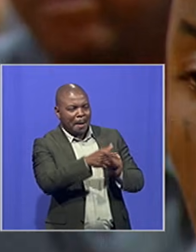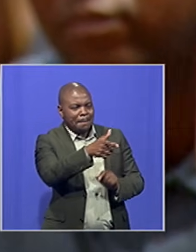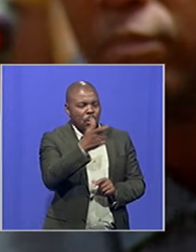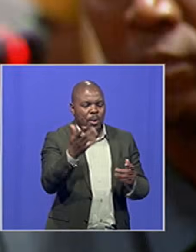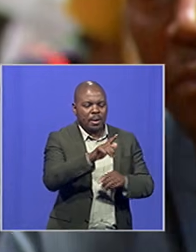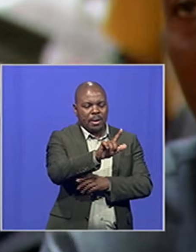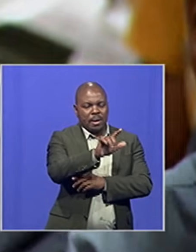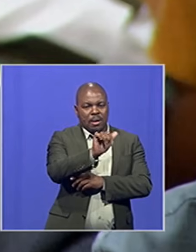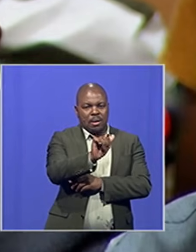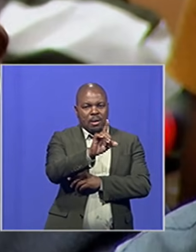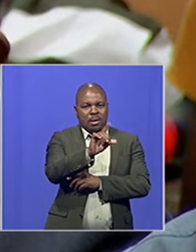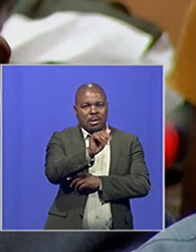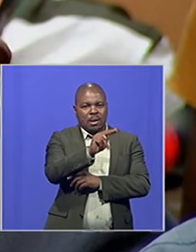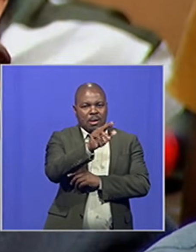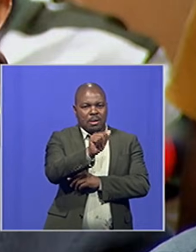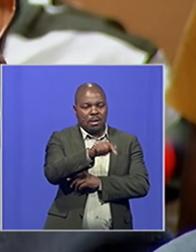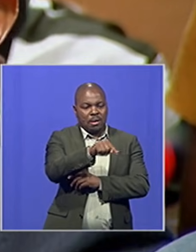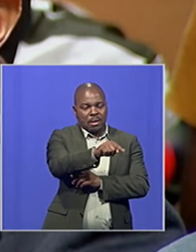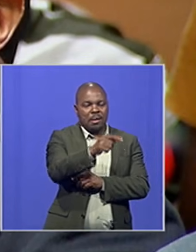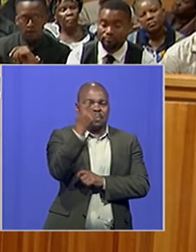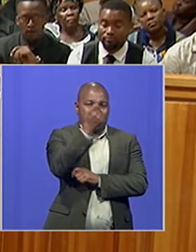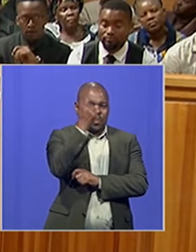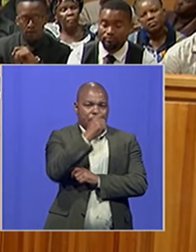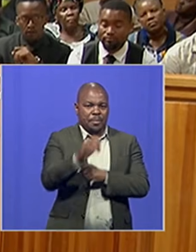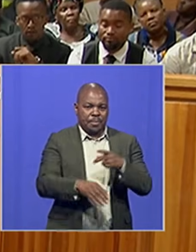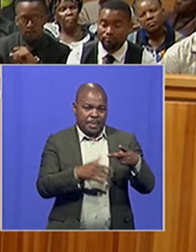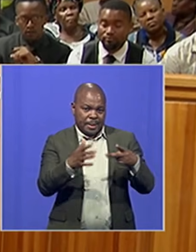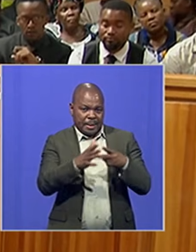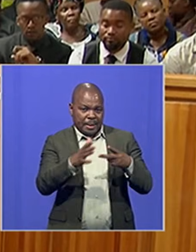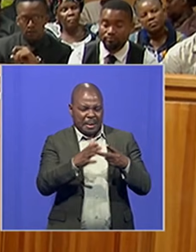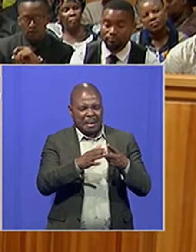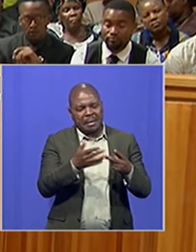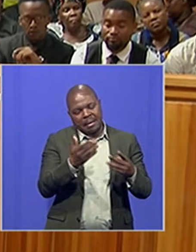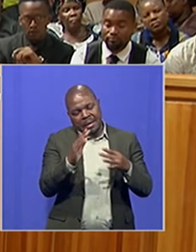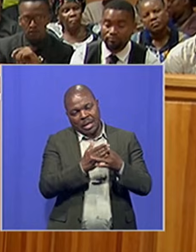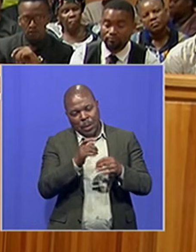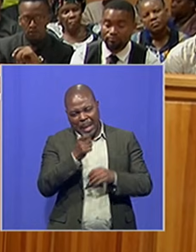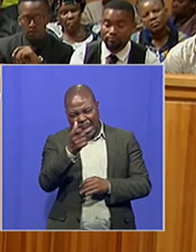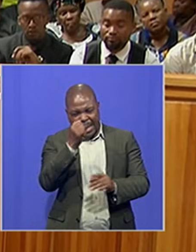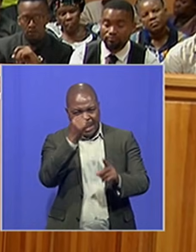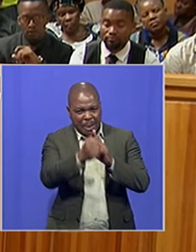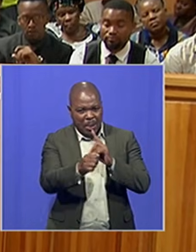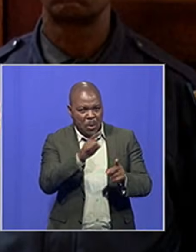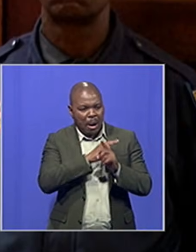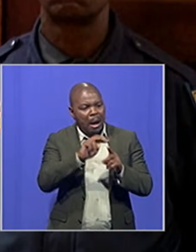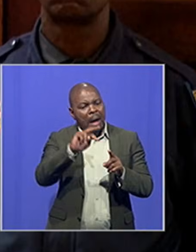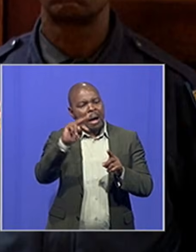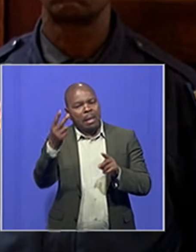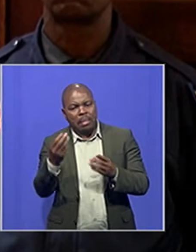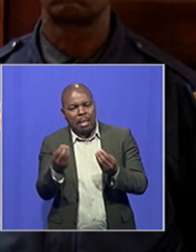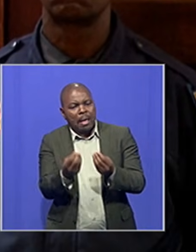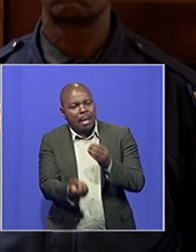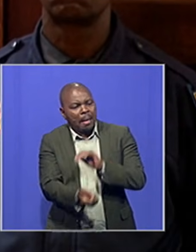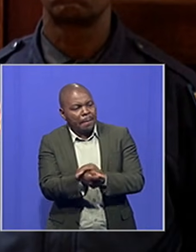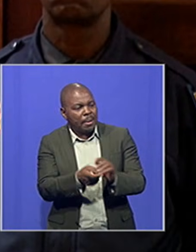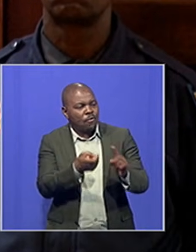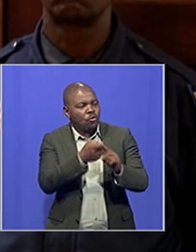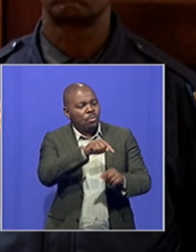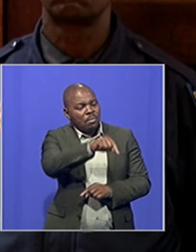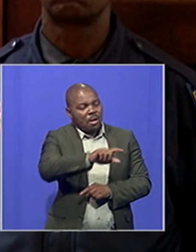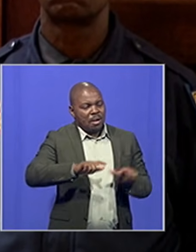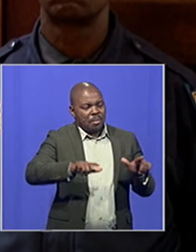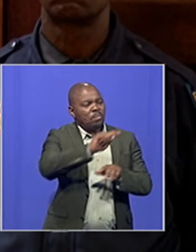diphalane monongwaga. O lebanwe gape ke ditatofatso tsa maiteko a polao tse di amanang le ditiragalo kwa mafelong a mangwe a